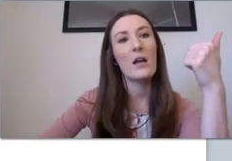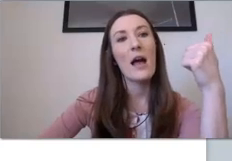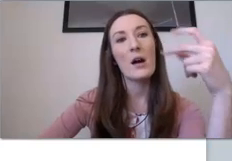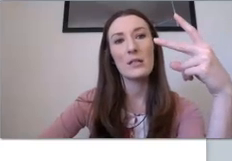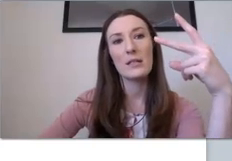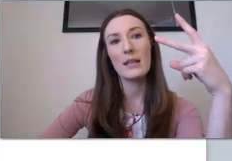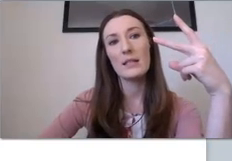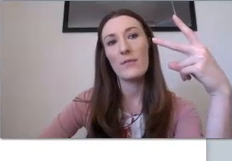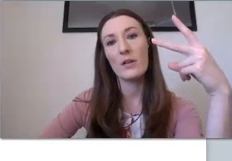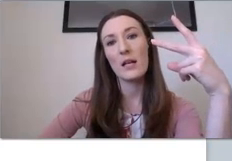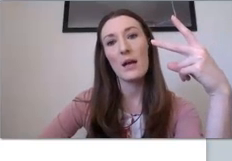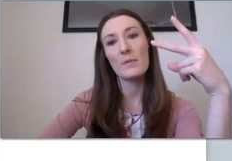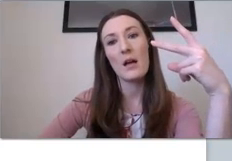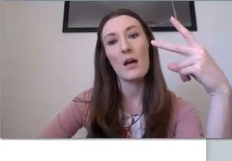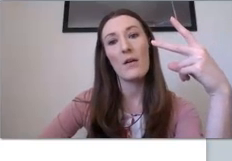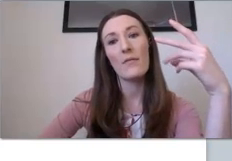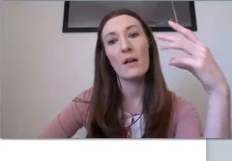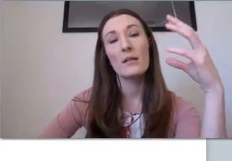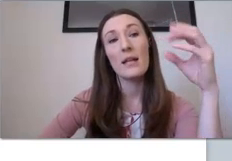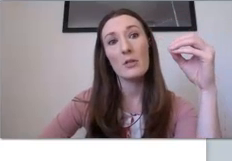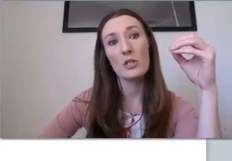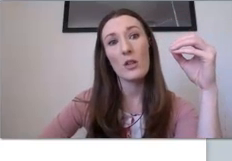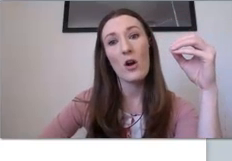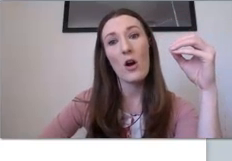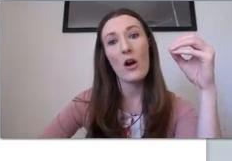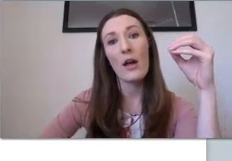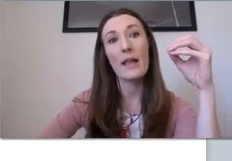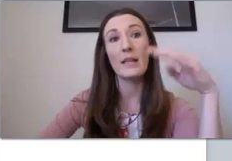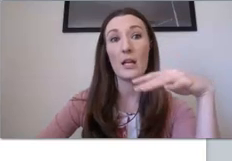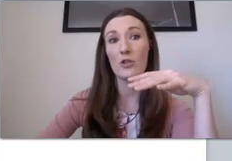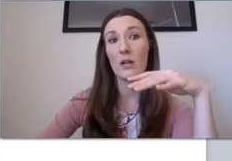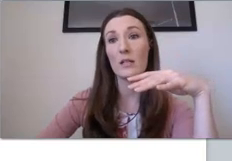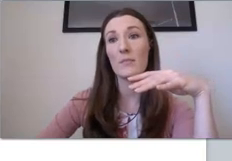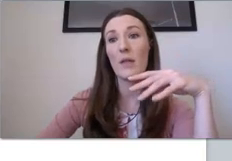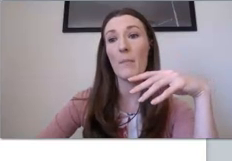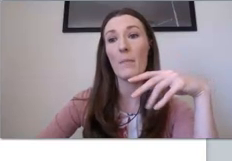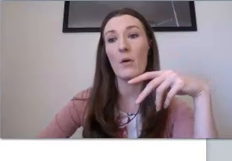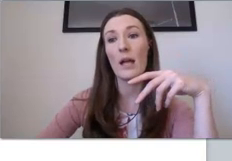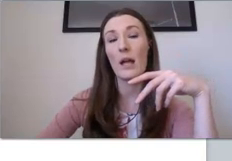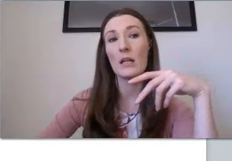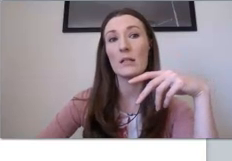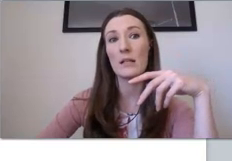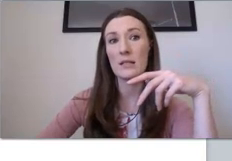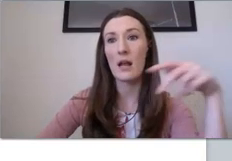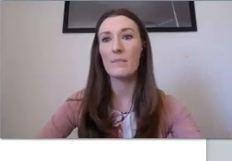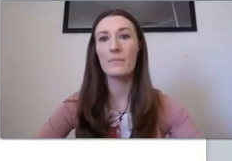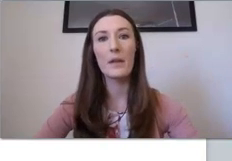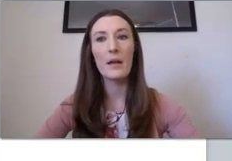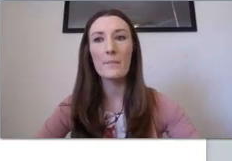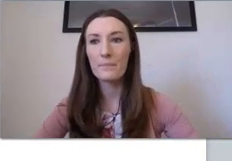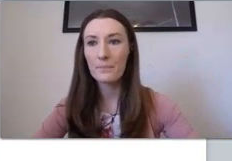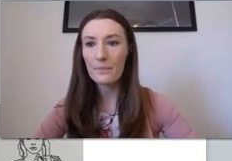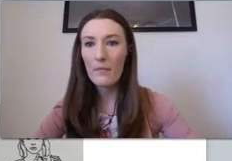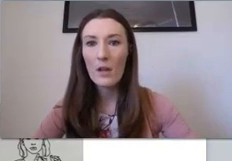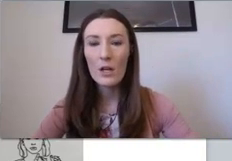then how to assign the different types of damage to the car and the injuries that people can sustain.